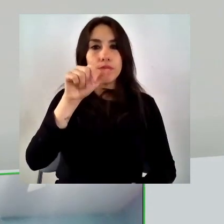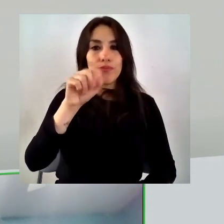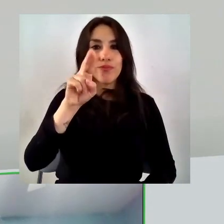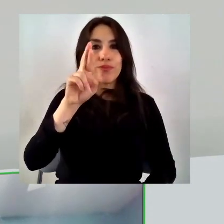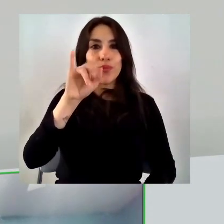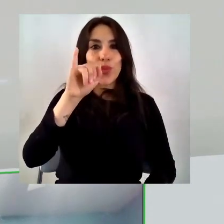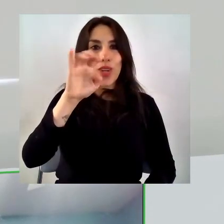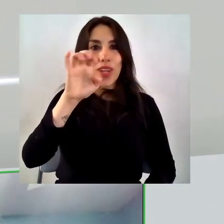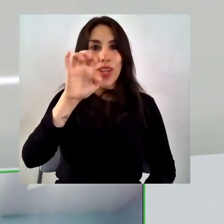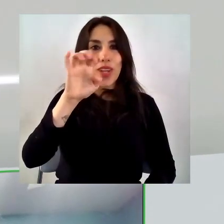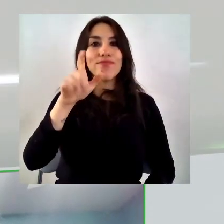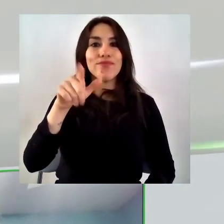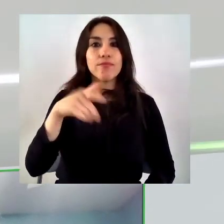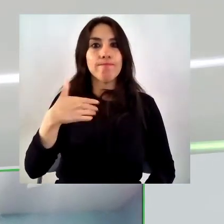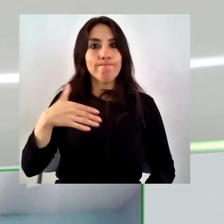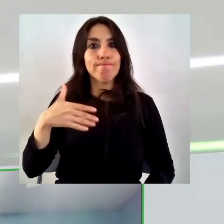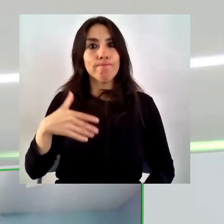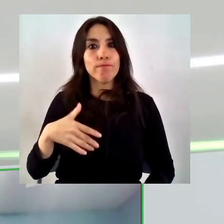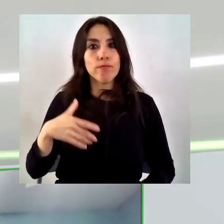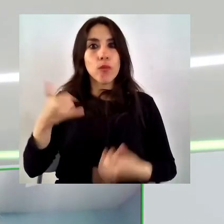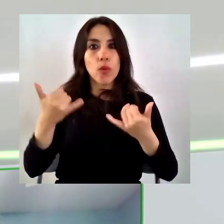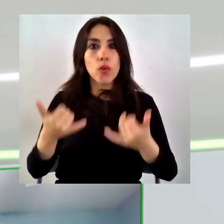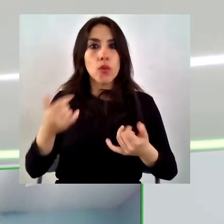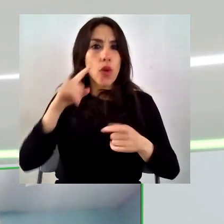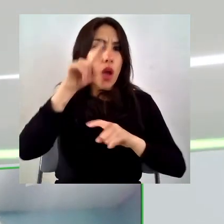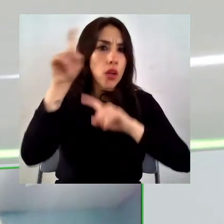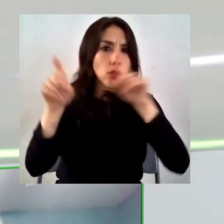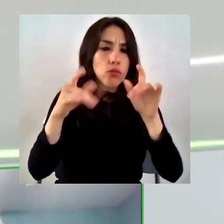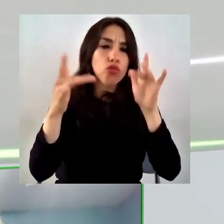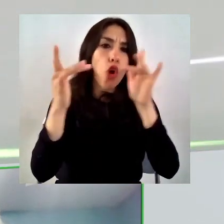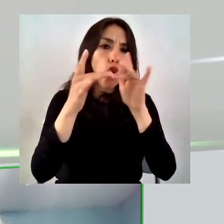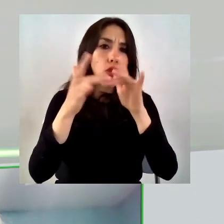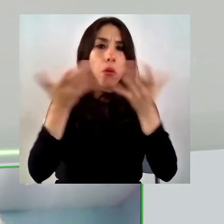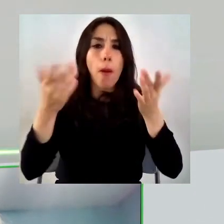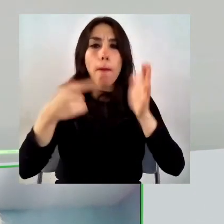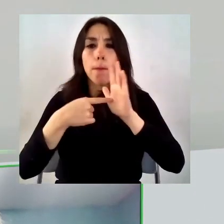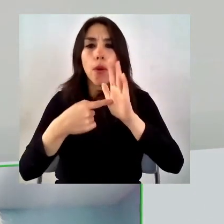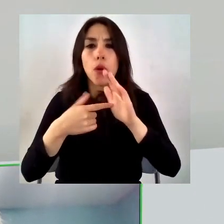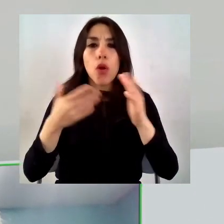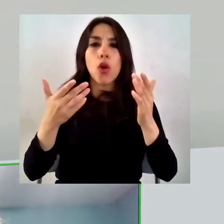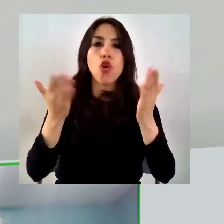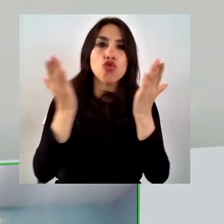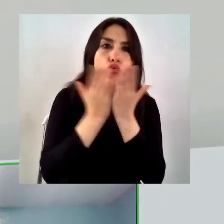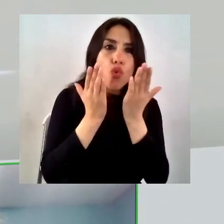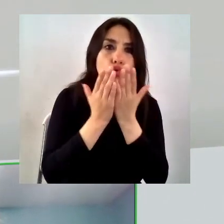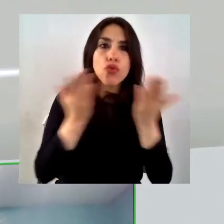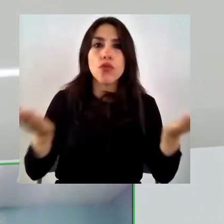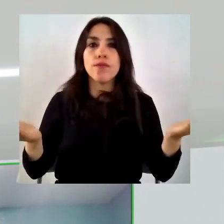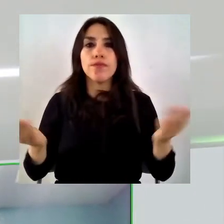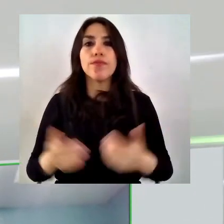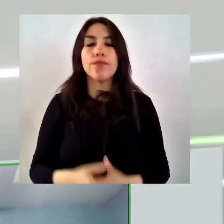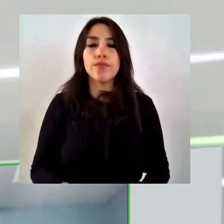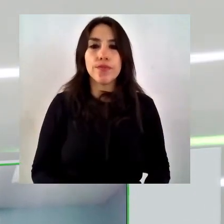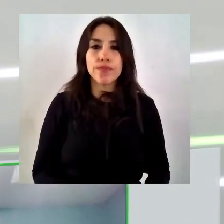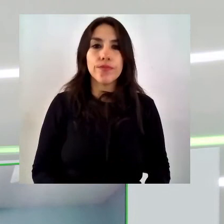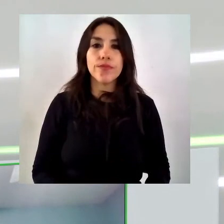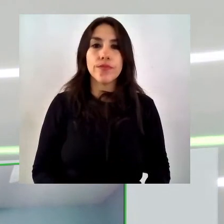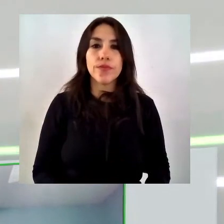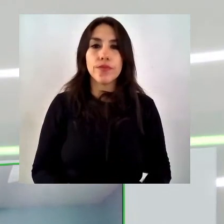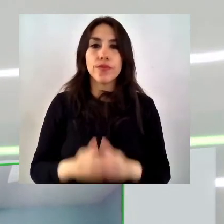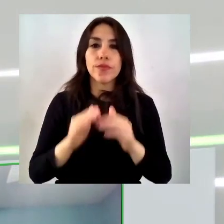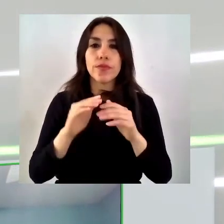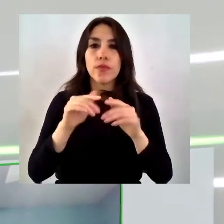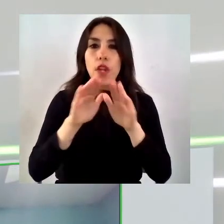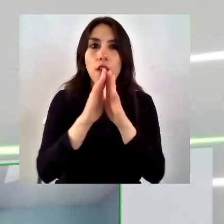Laurie, let us ask you a personal question. If a study like Enabling Change had been